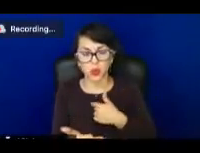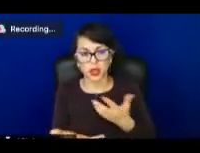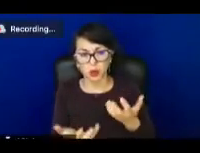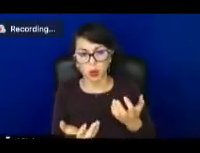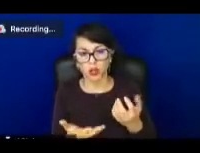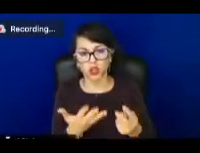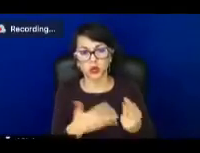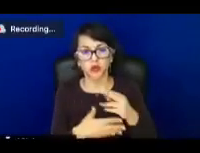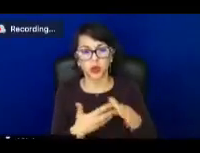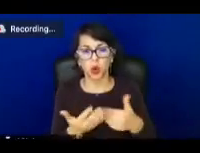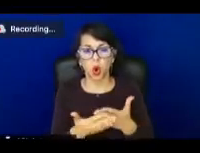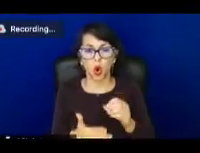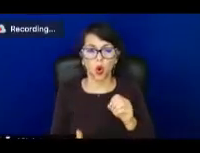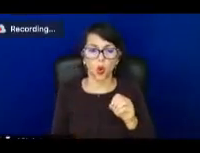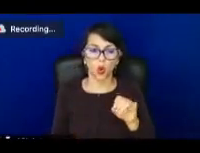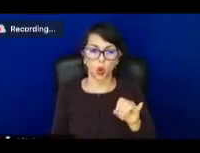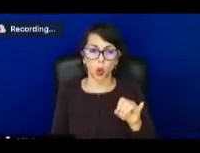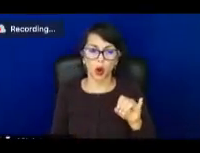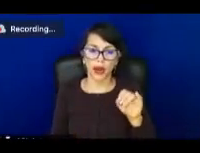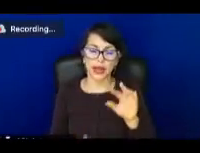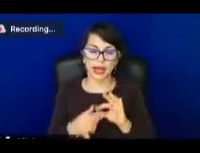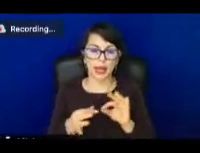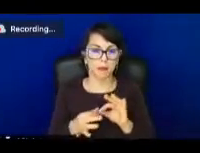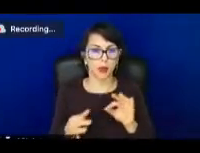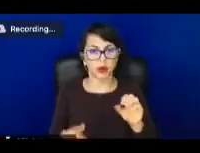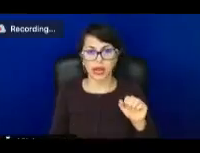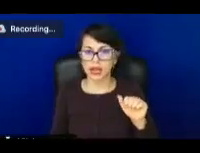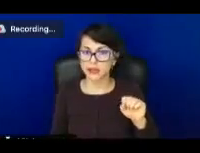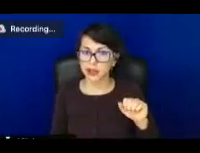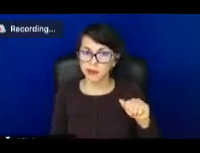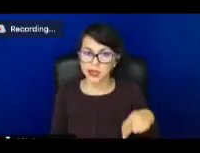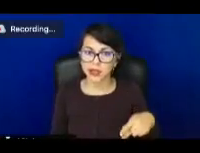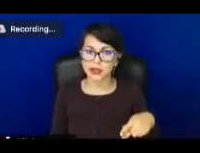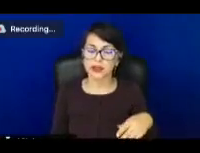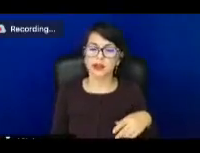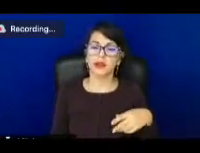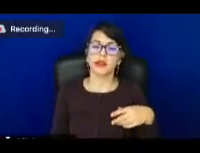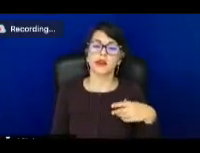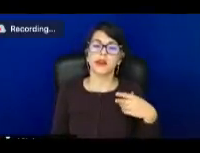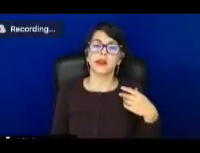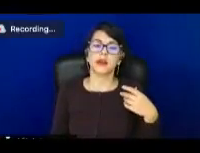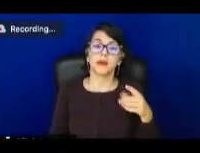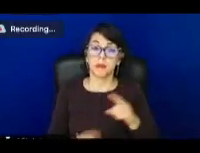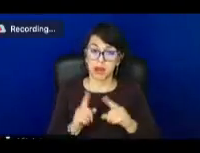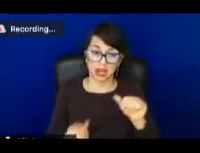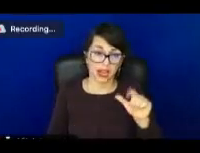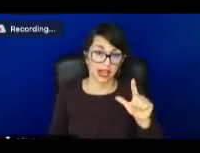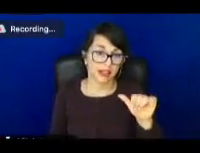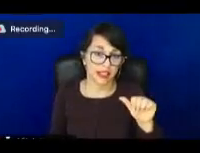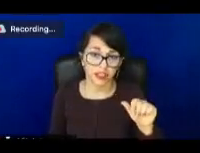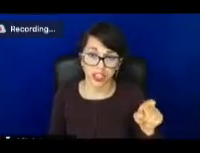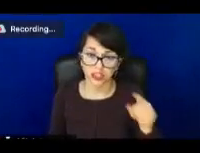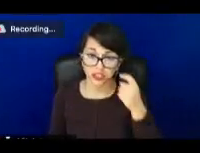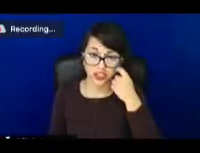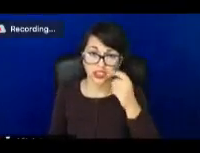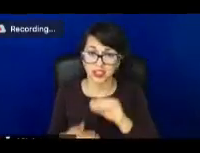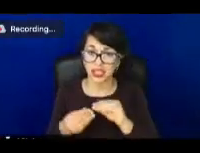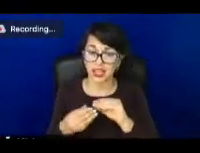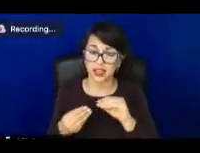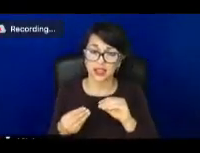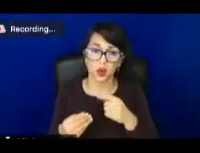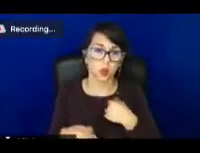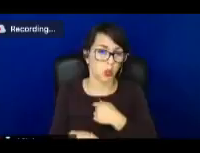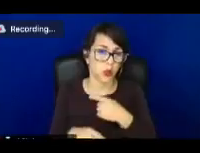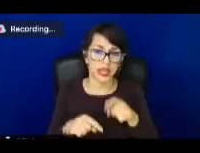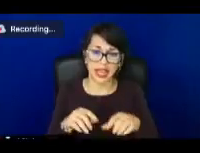soon as we could. But as Alicia just said, we can't do just what we've heard, because that